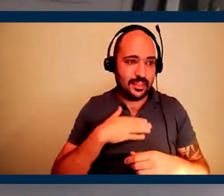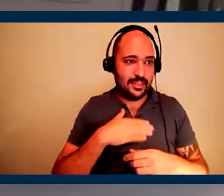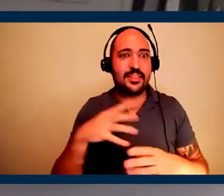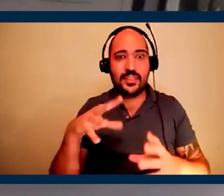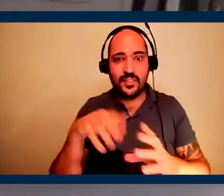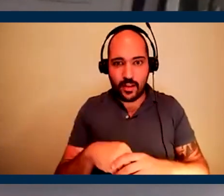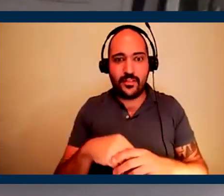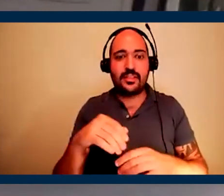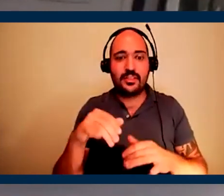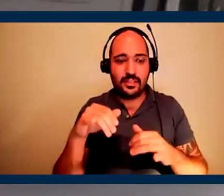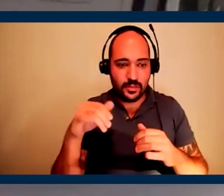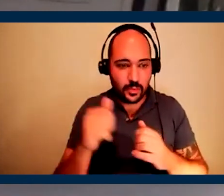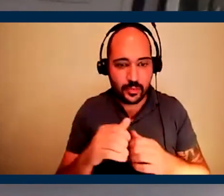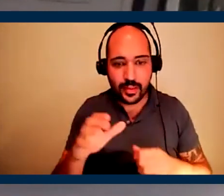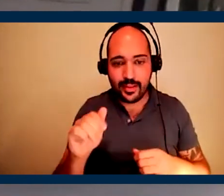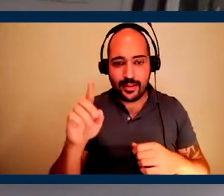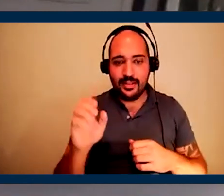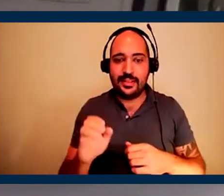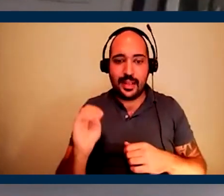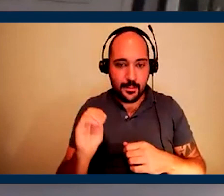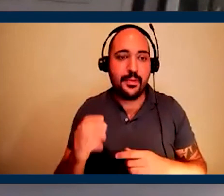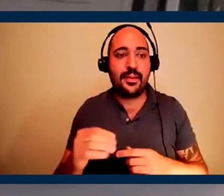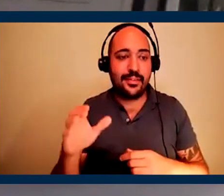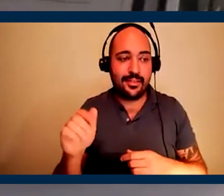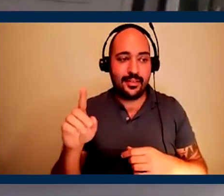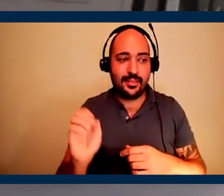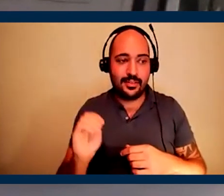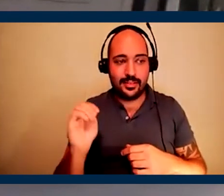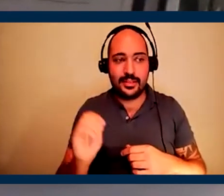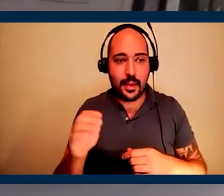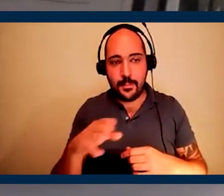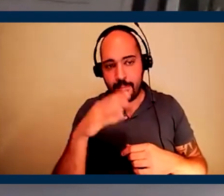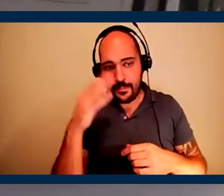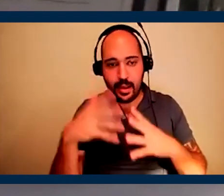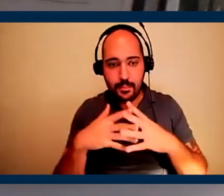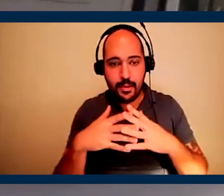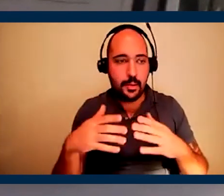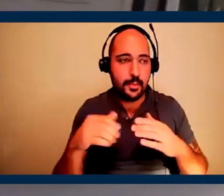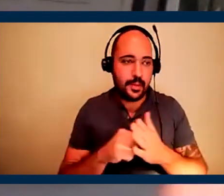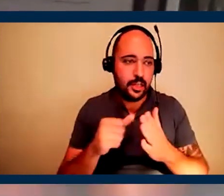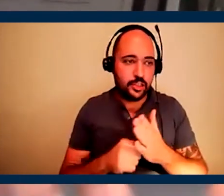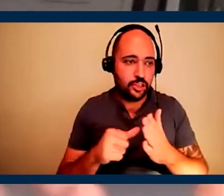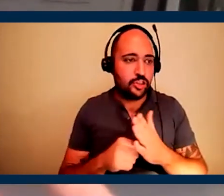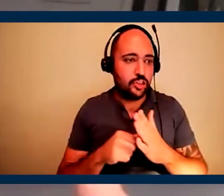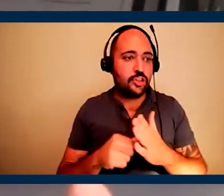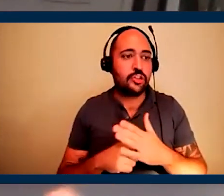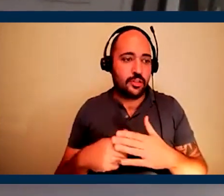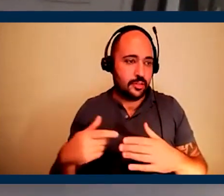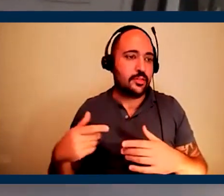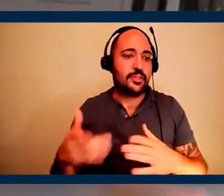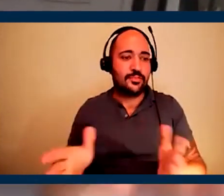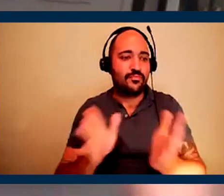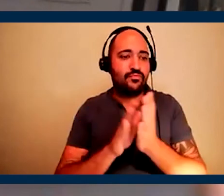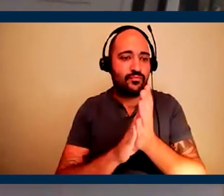and from CADEM and sign up for events on the CADEM Mobilize America page. And lastly, let's give a big round of